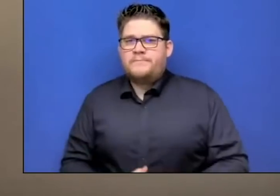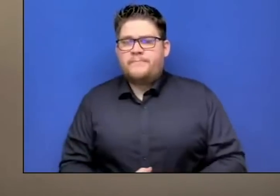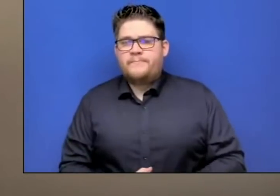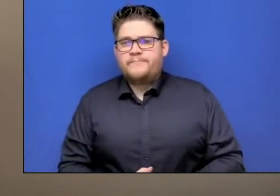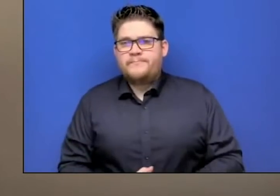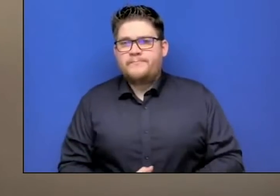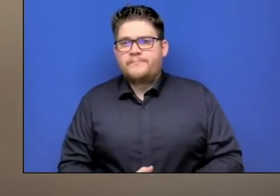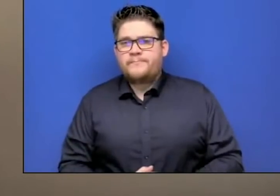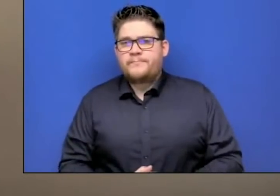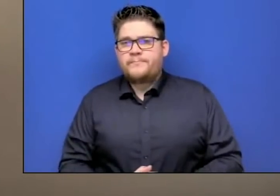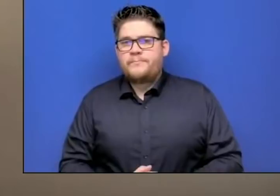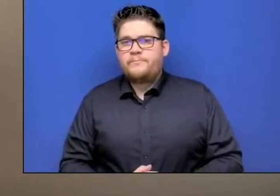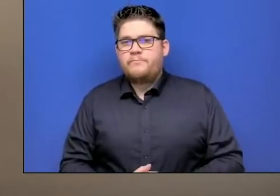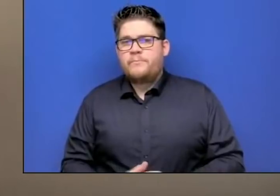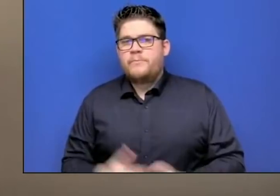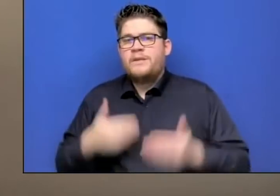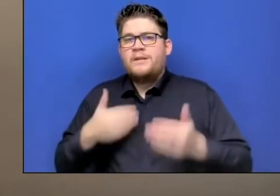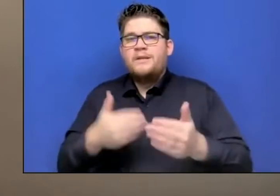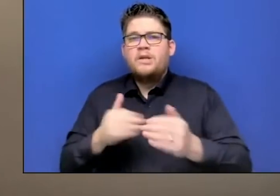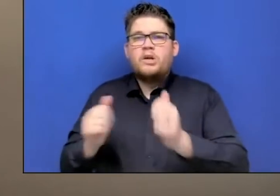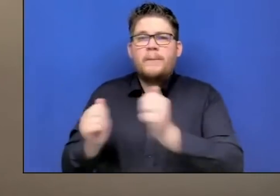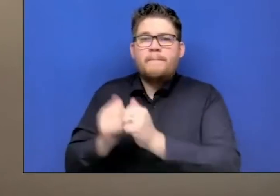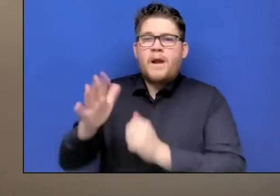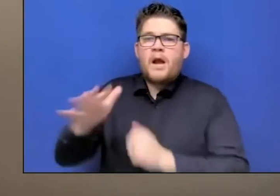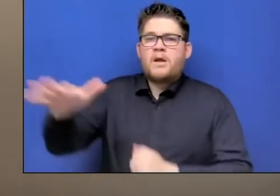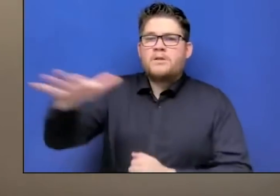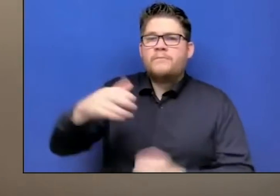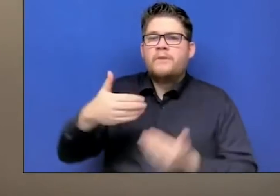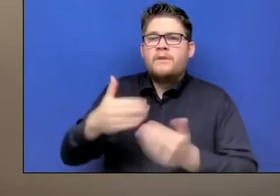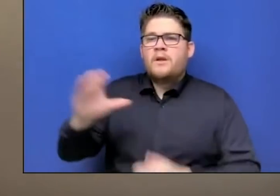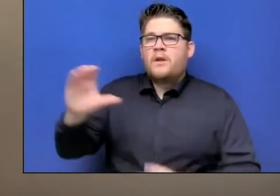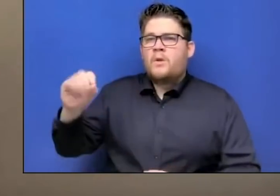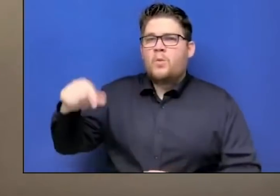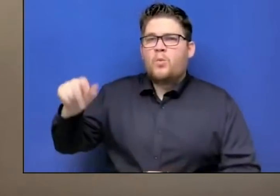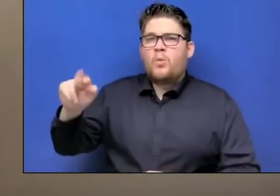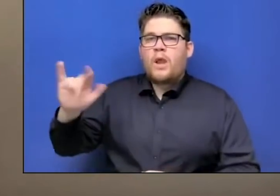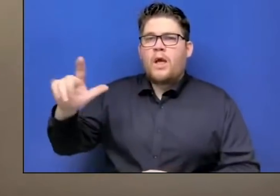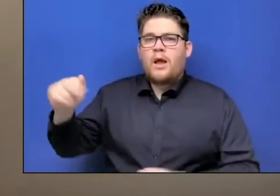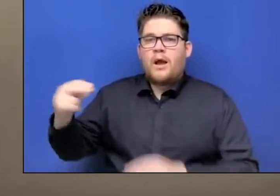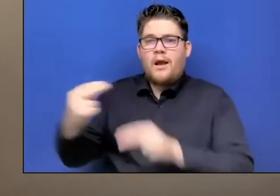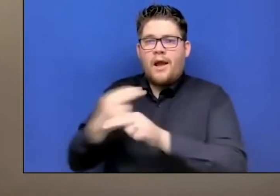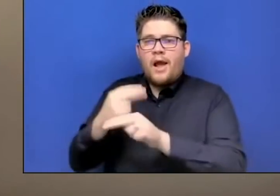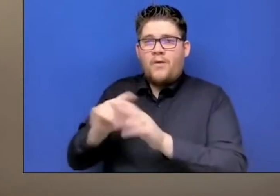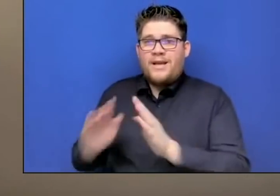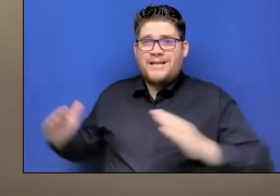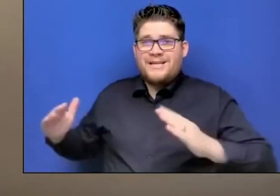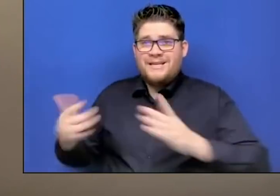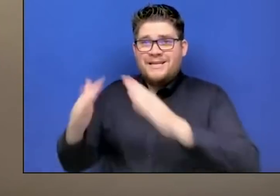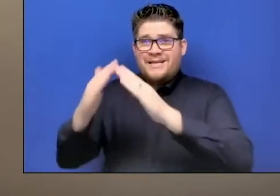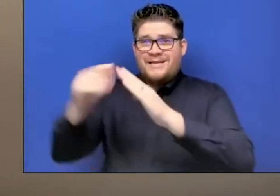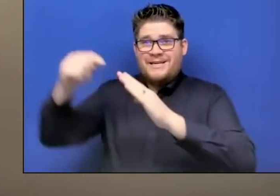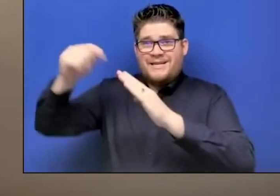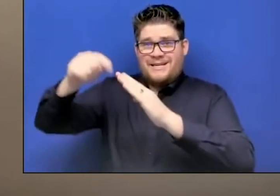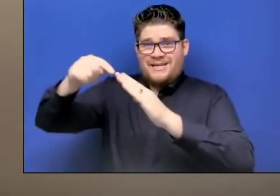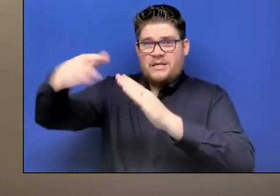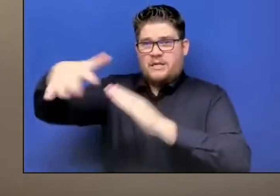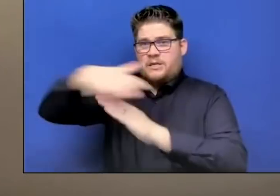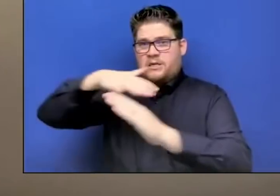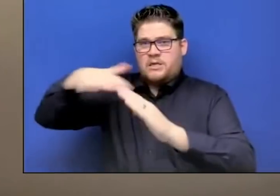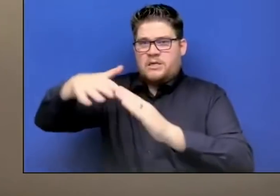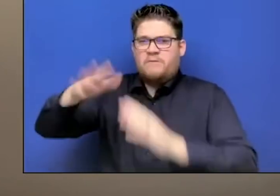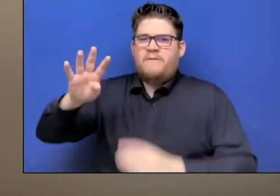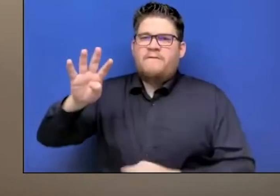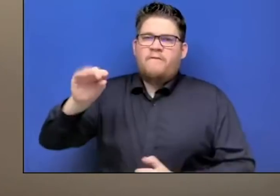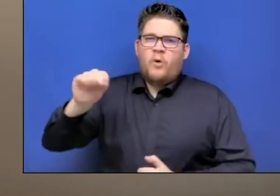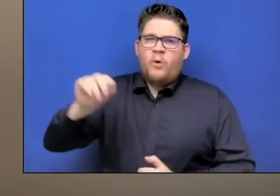mountains near the Coquihalla Summit, towards the height of land in that 40 to 70 millimeters as